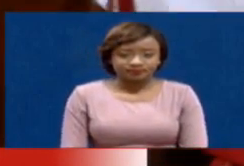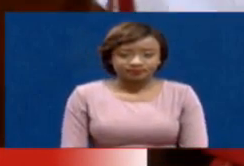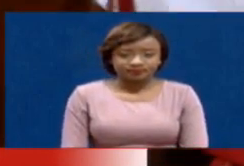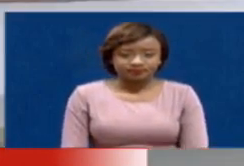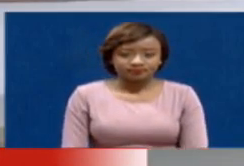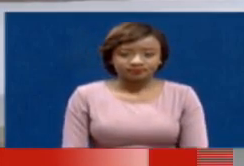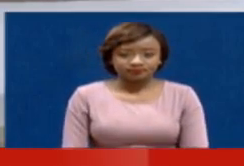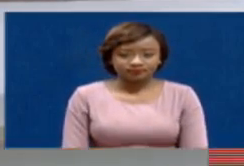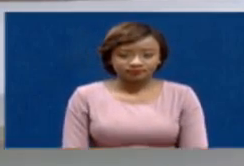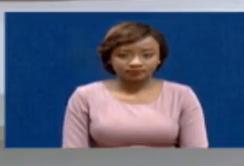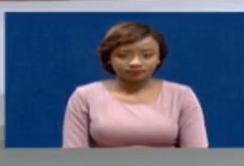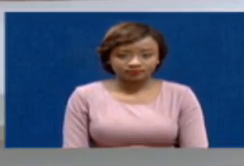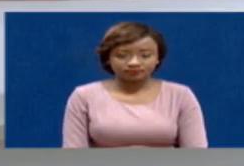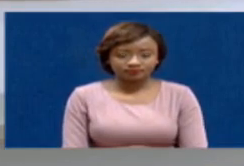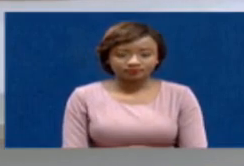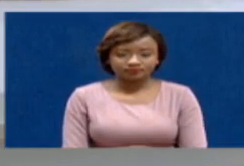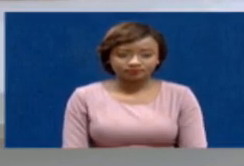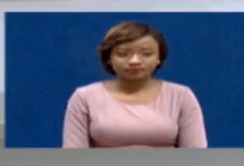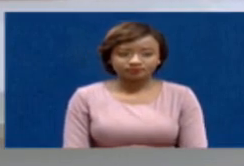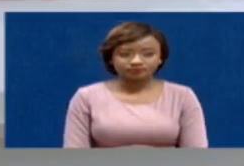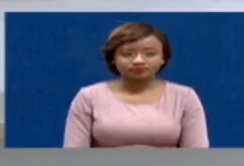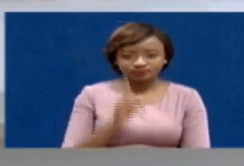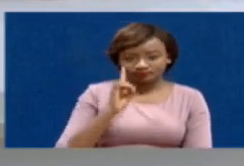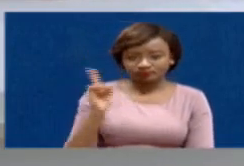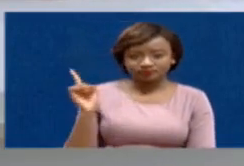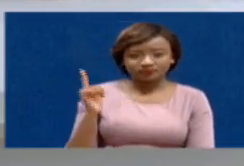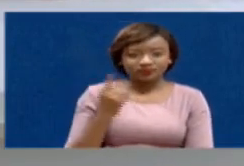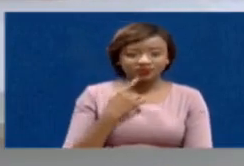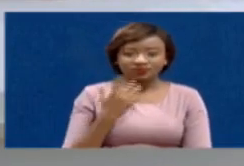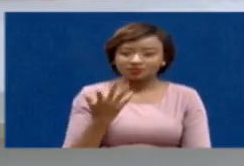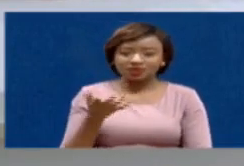You know, Sylvia says she did this not for anything else, but just to encourage them.